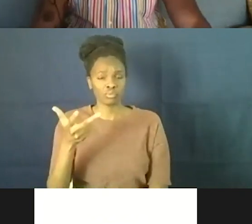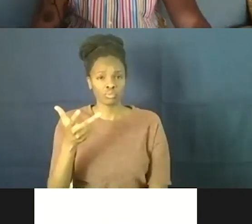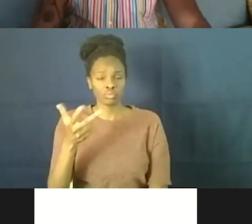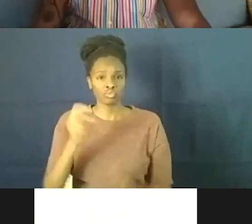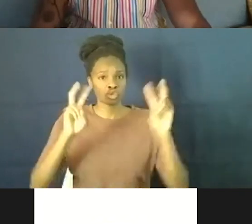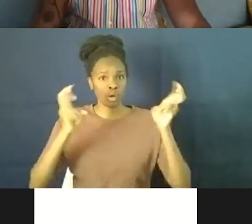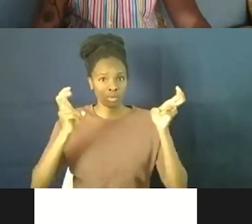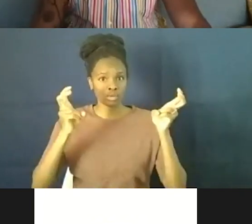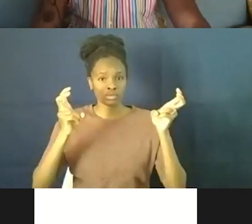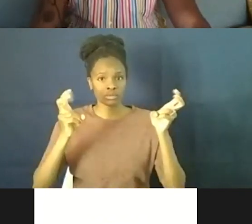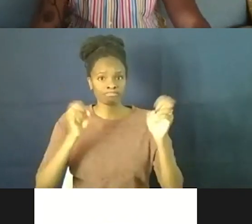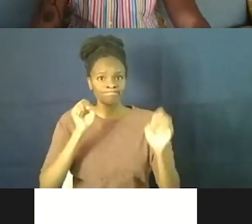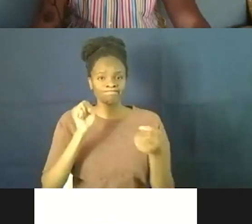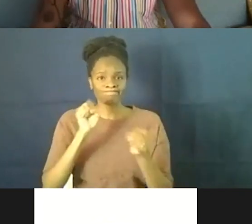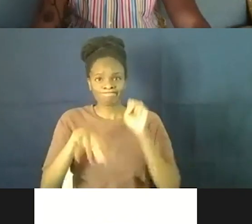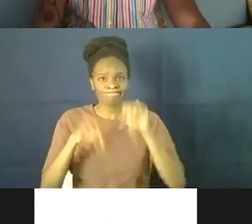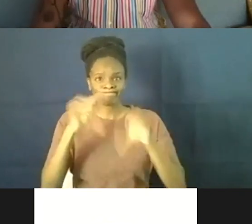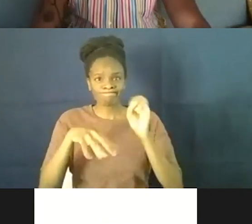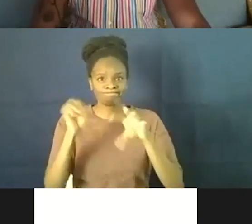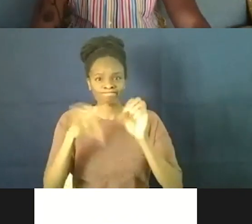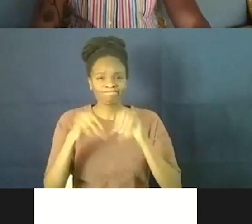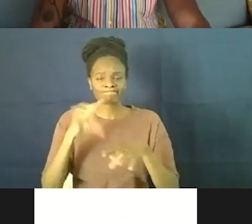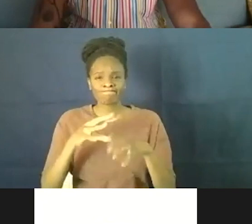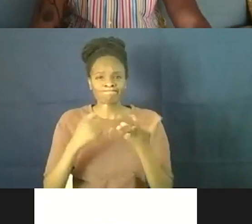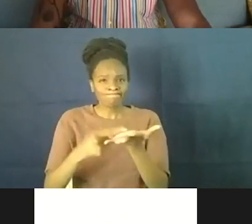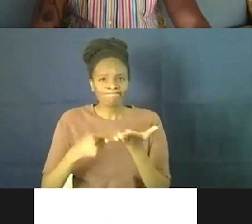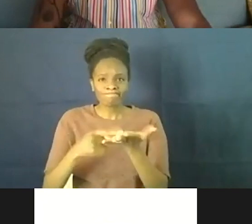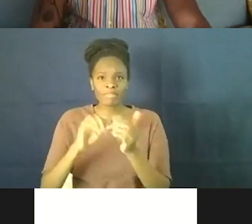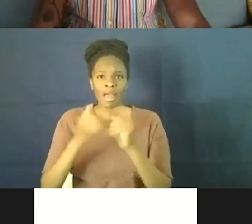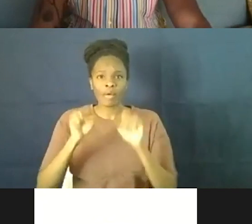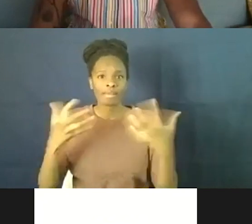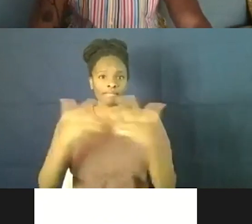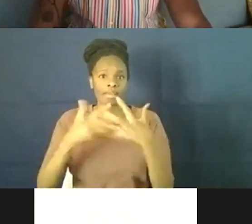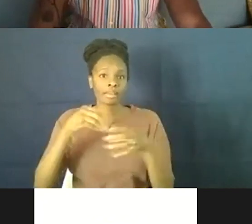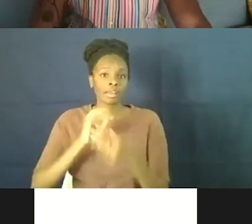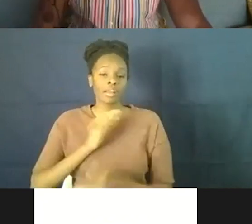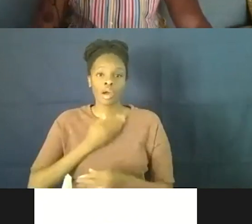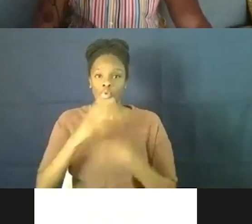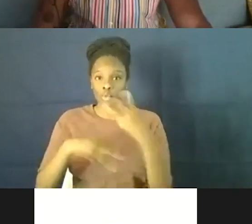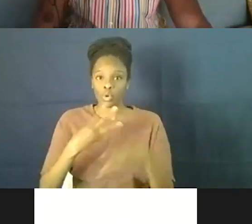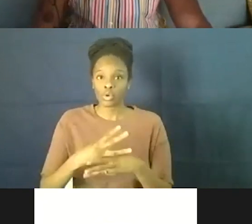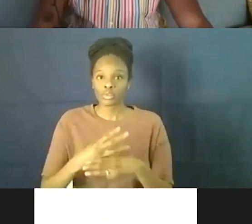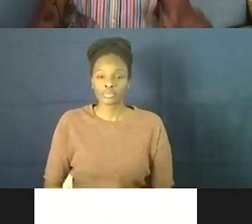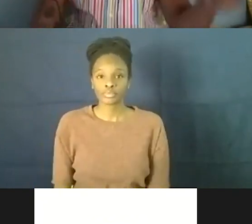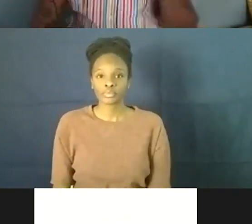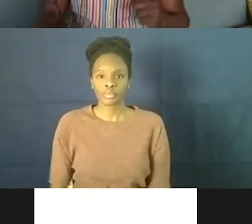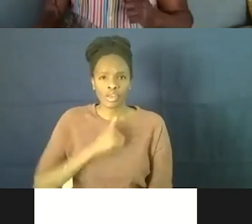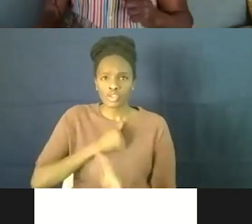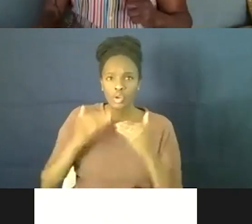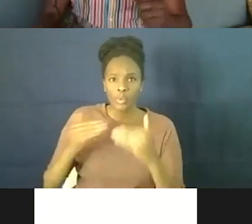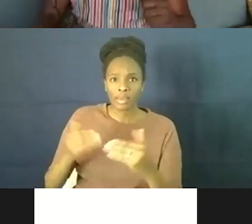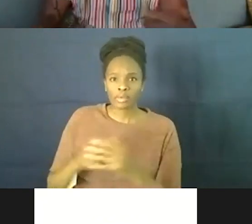wall and sort of during that weekend started putting together how they would fit in our world. And yeah. It was also